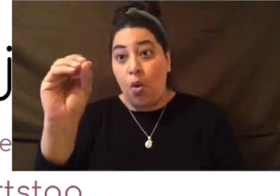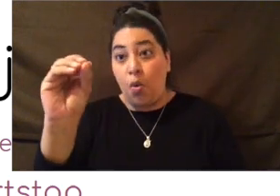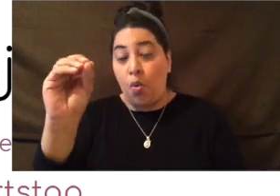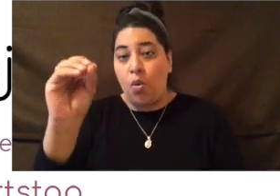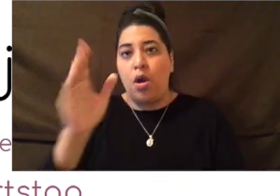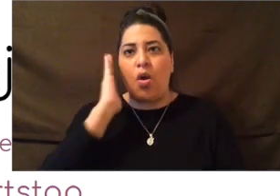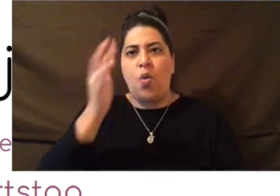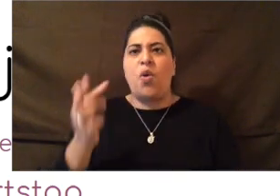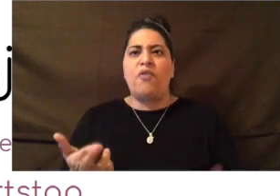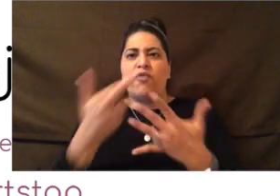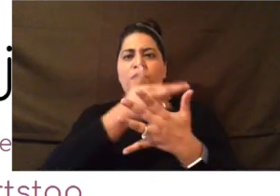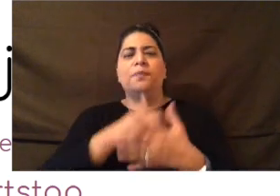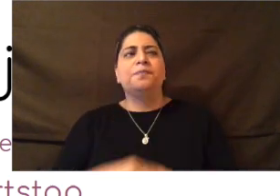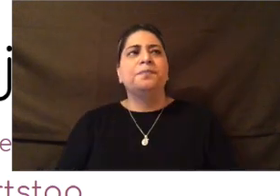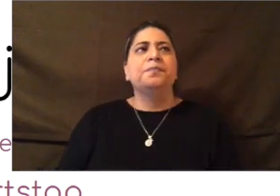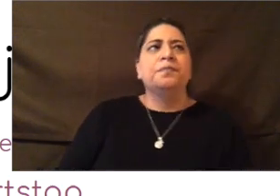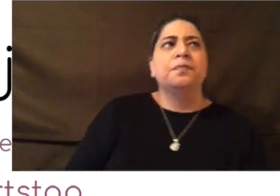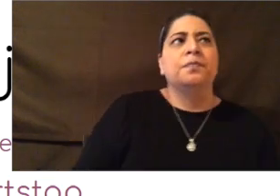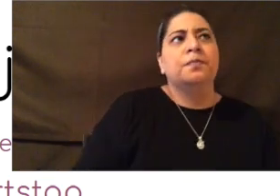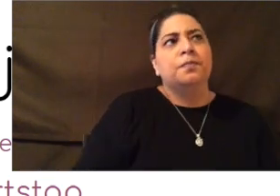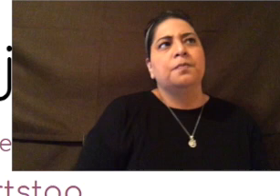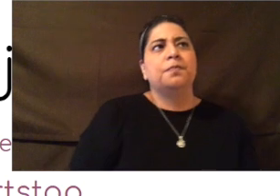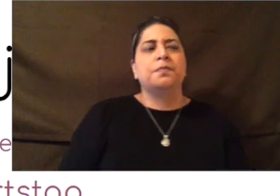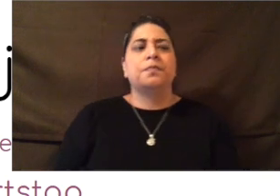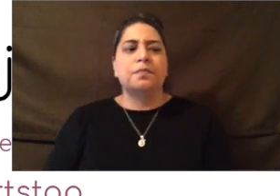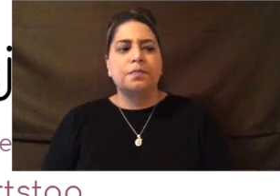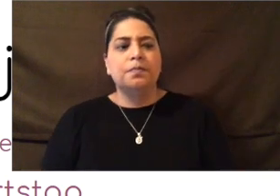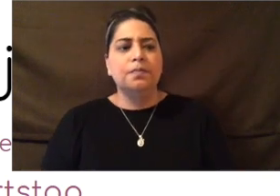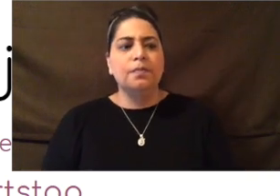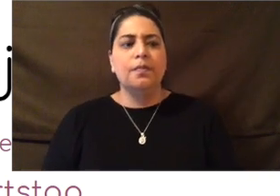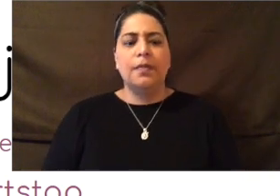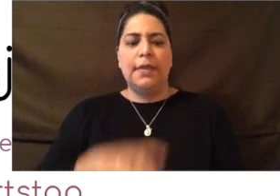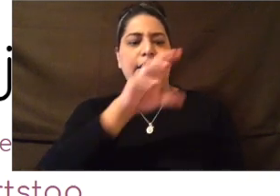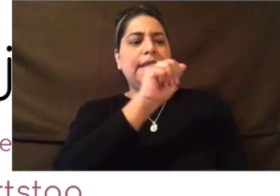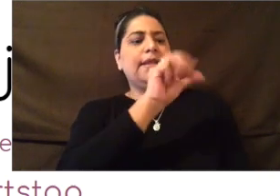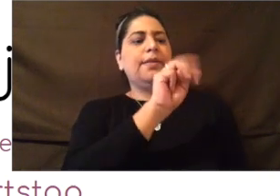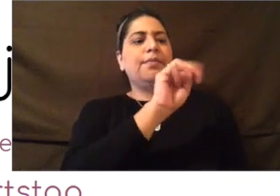word so. So I'm going to go ahead and review this one here.